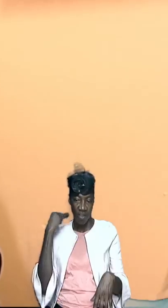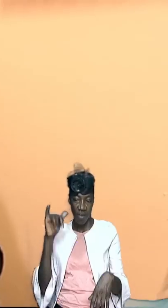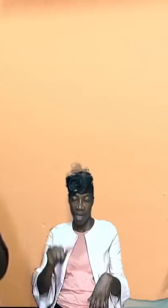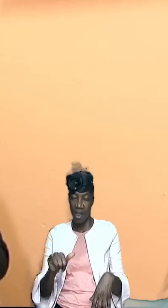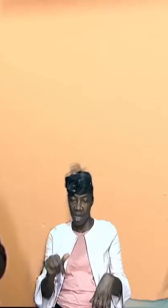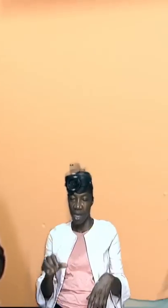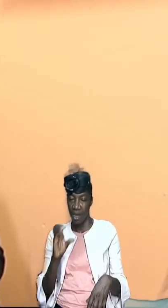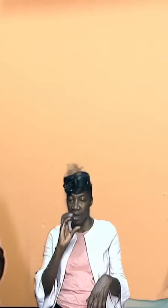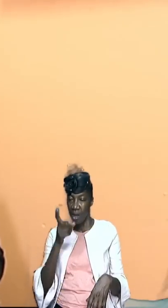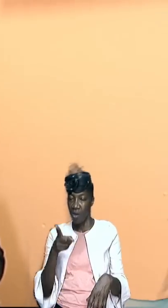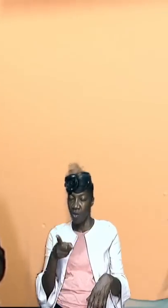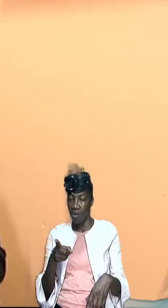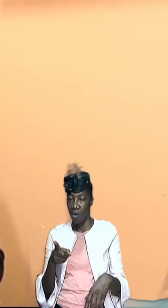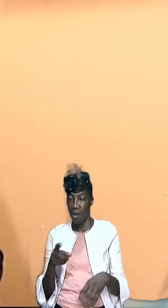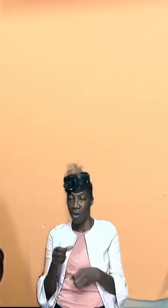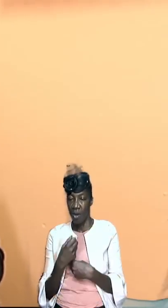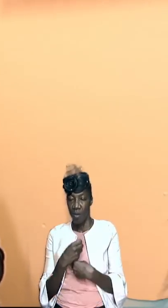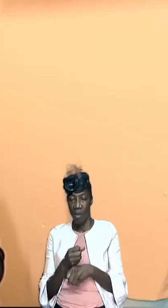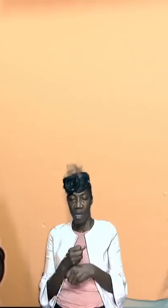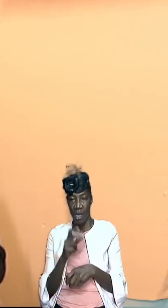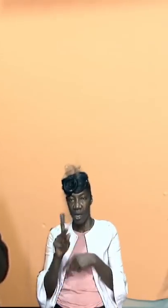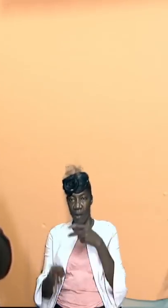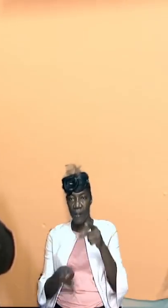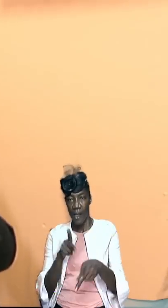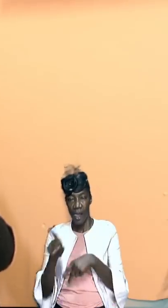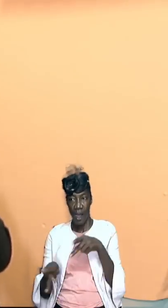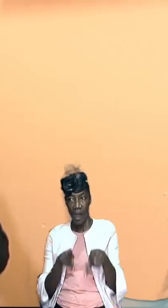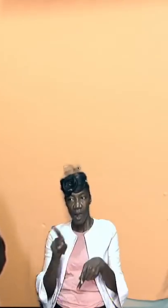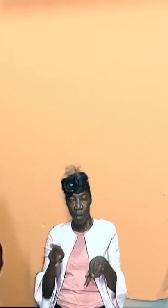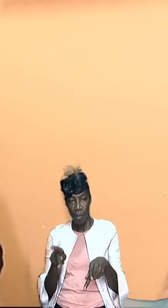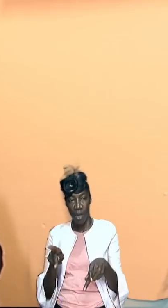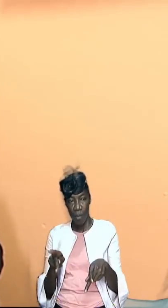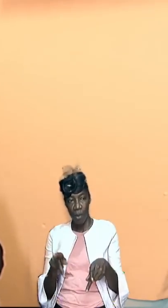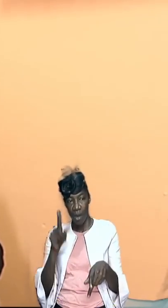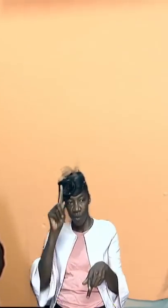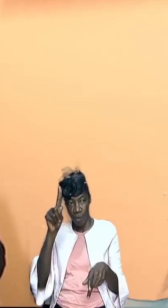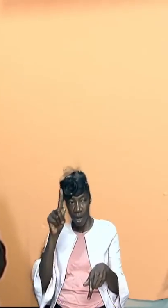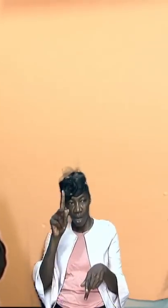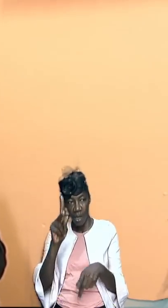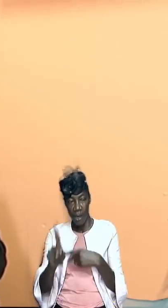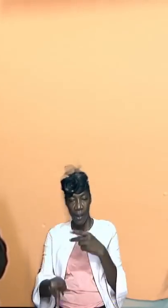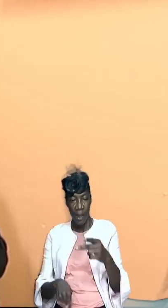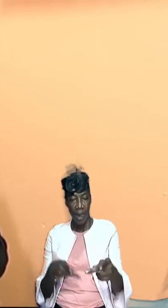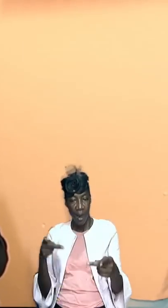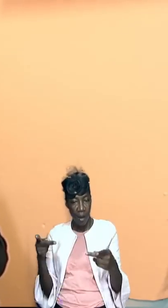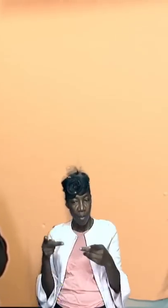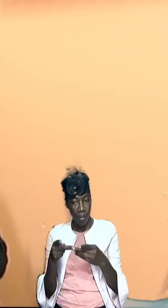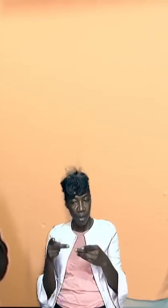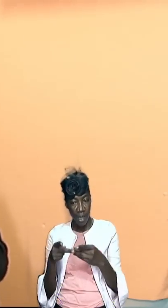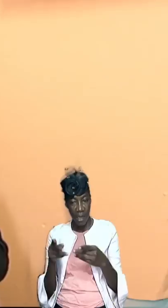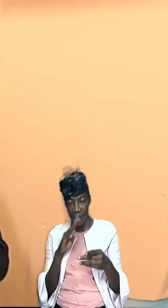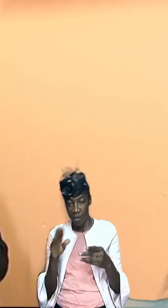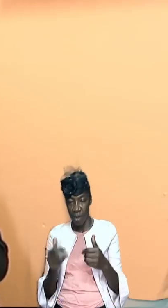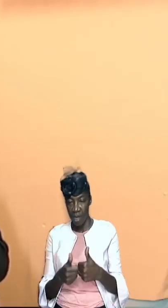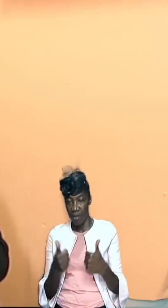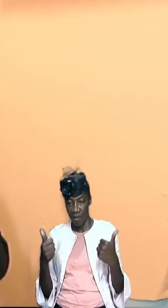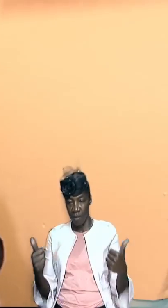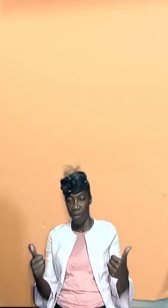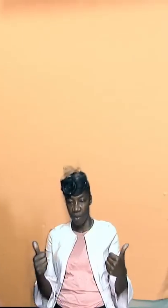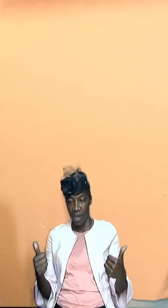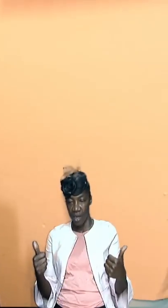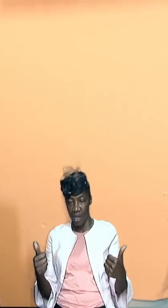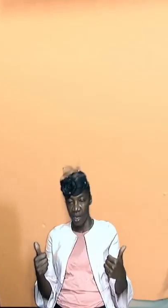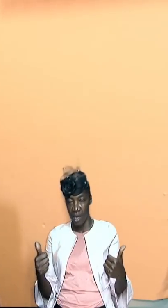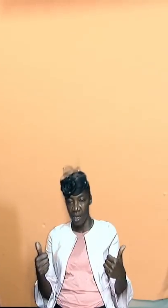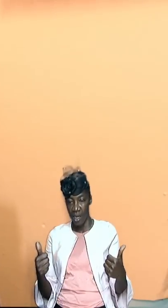could cause people that were at one place to be separated